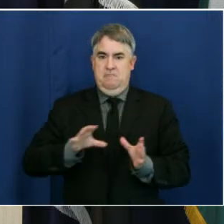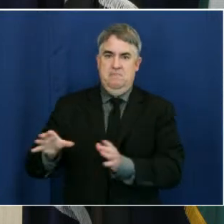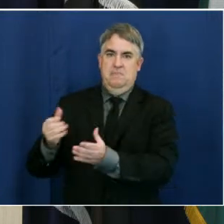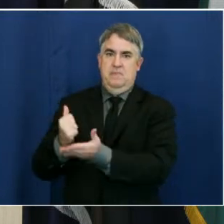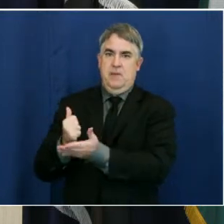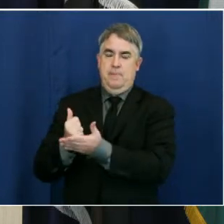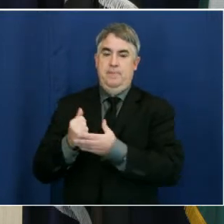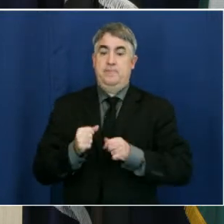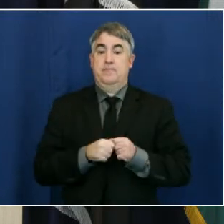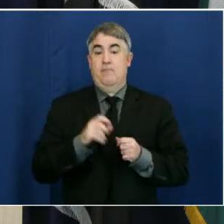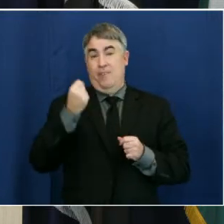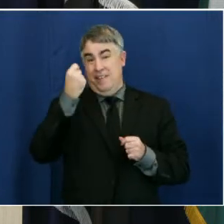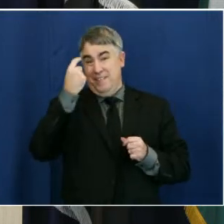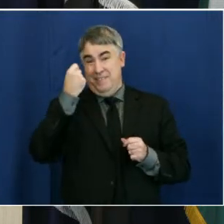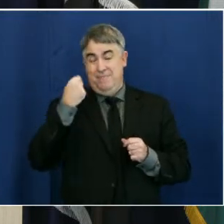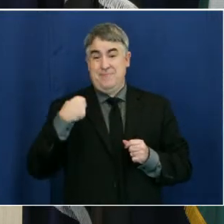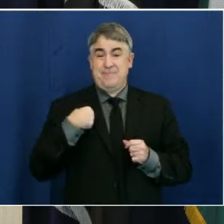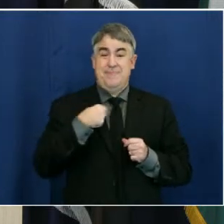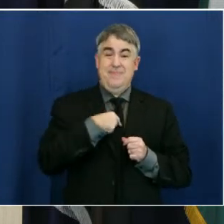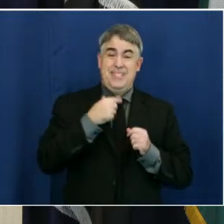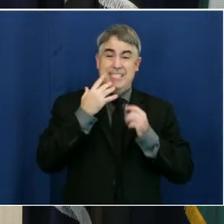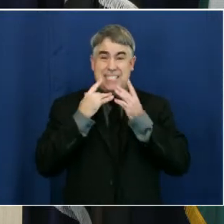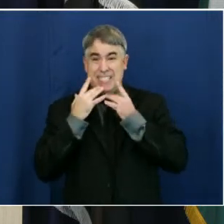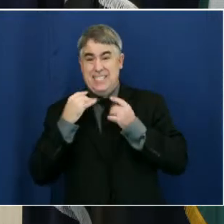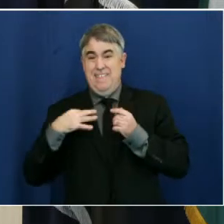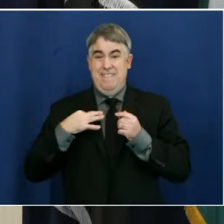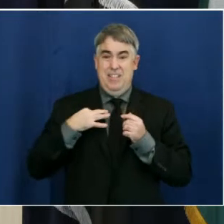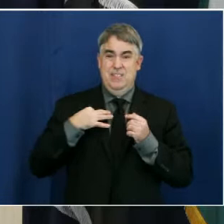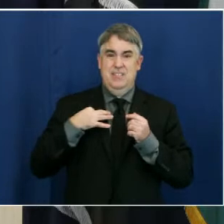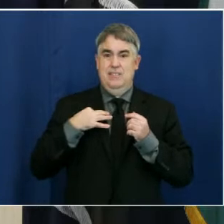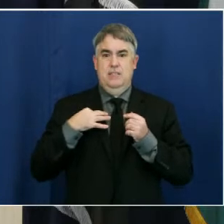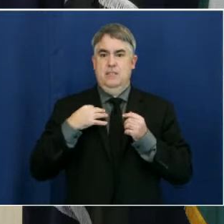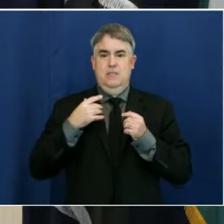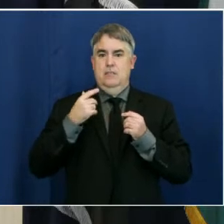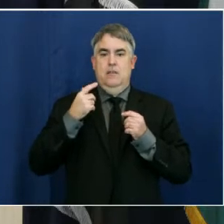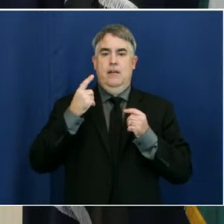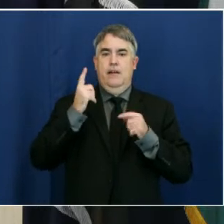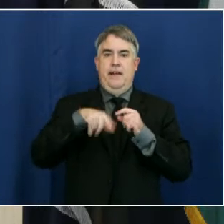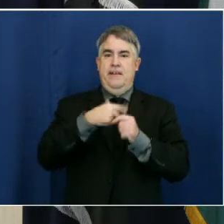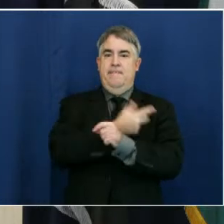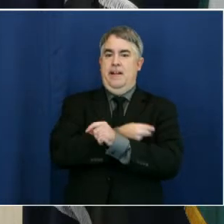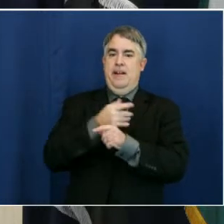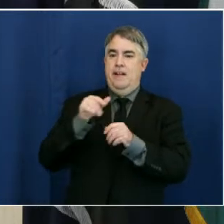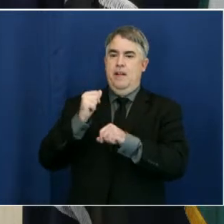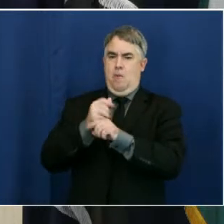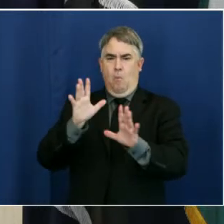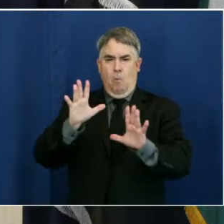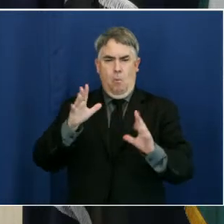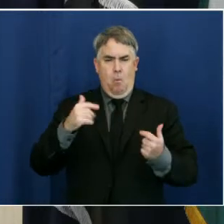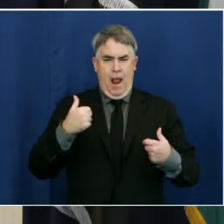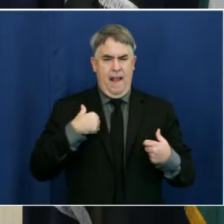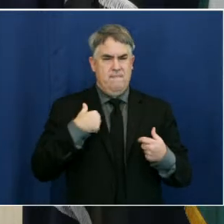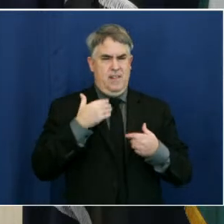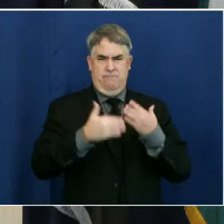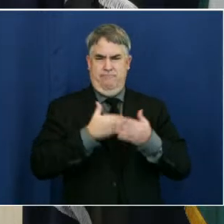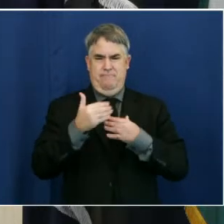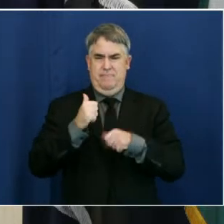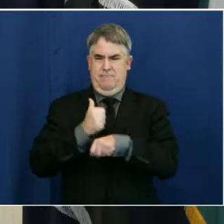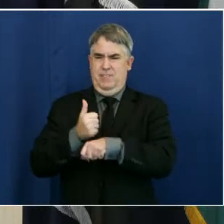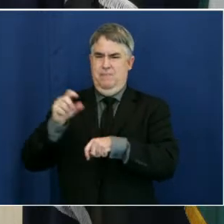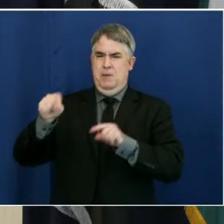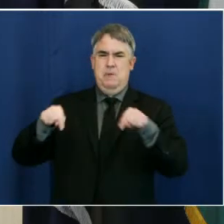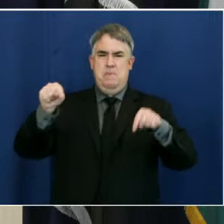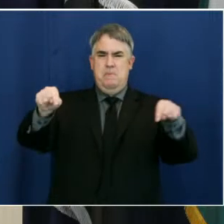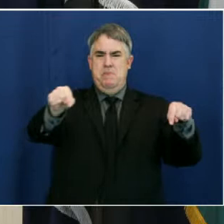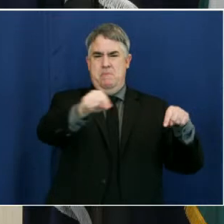ability to run the sites we have open now, but as we seek to expand considerably, we will need those individuals, we'll need the partnerships